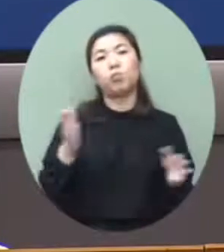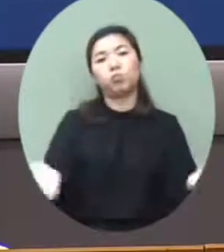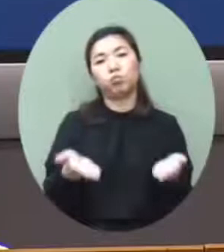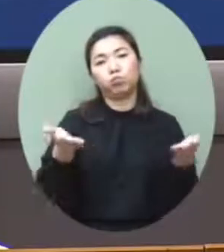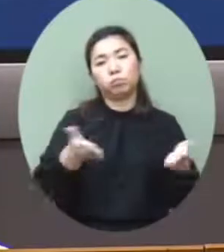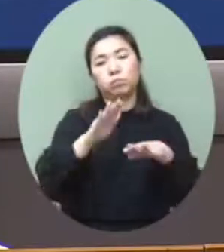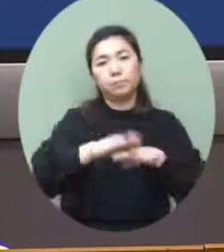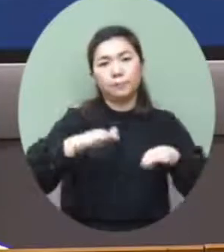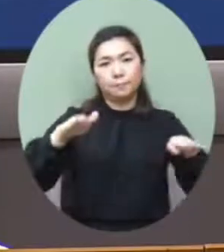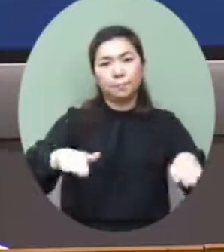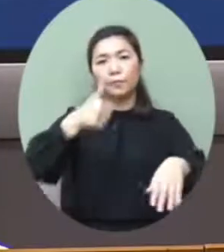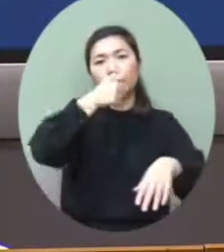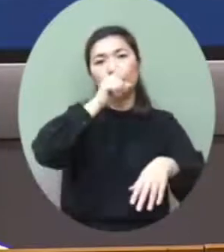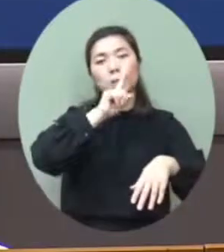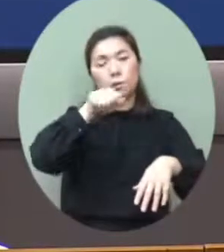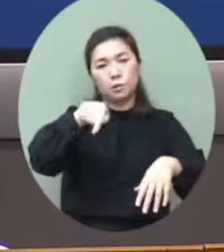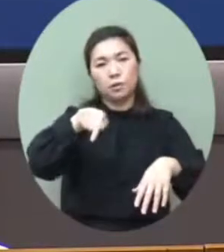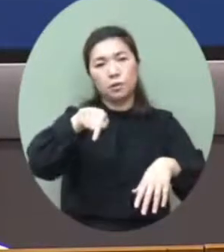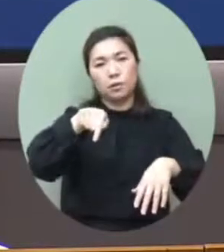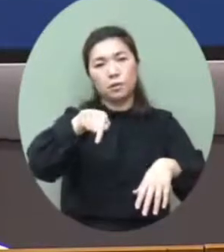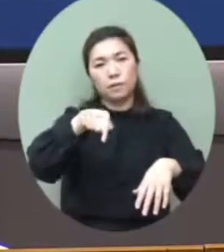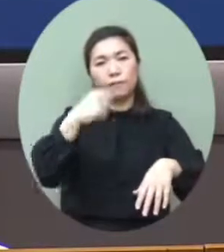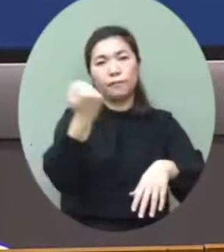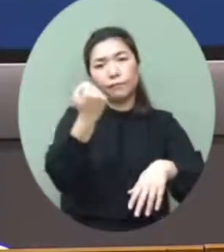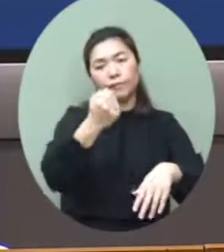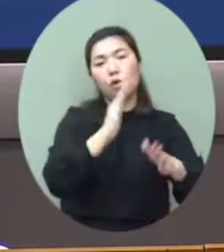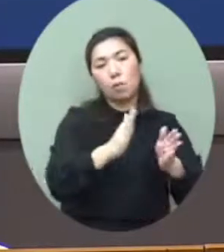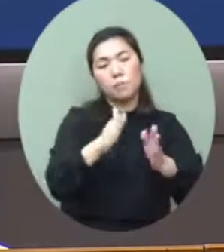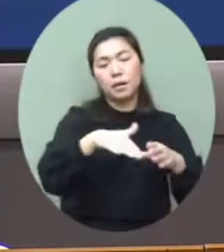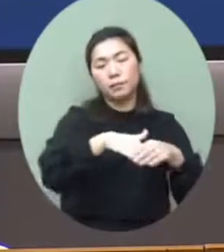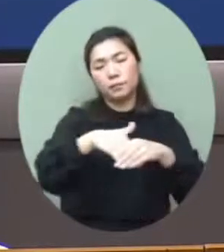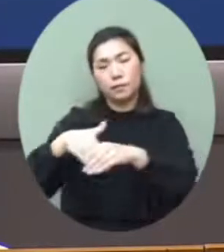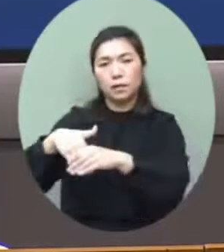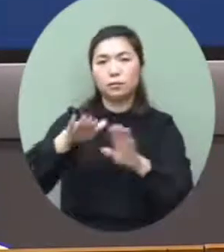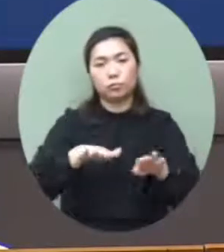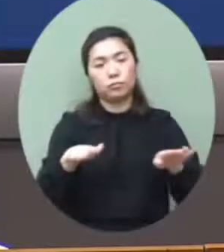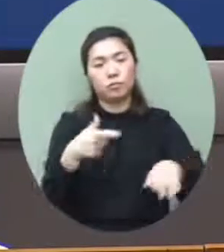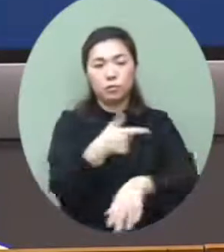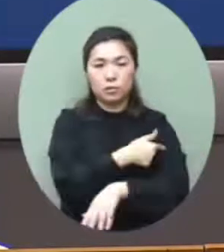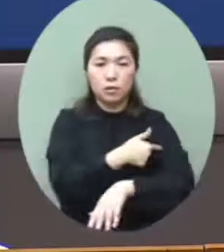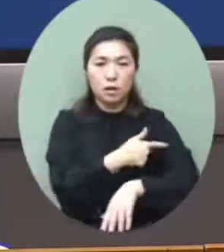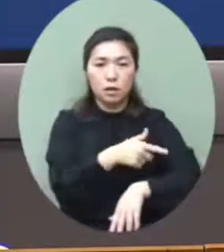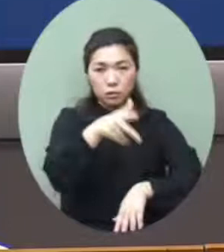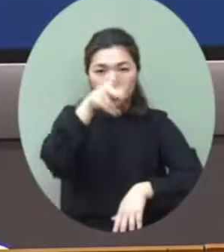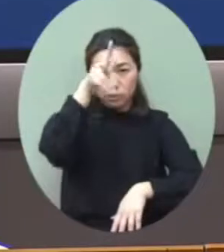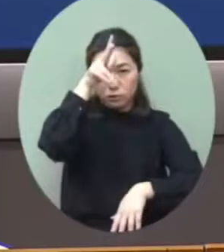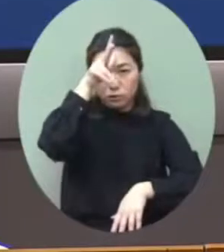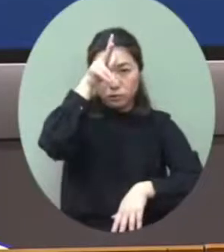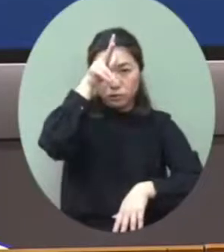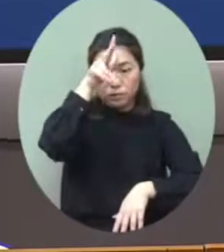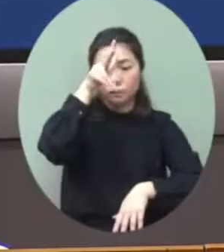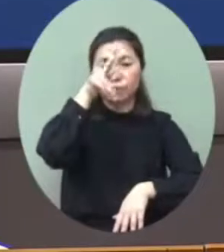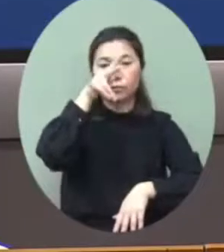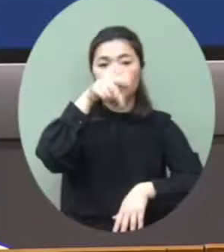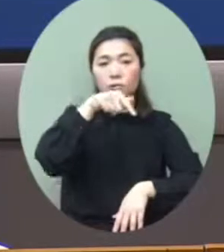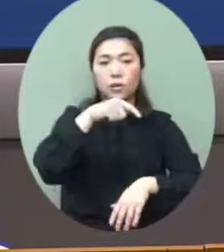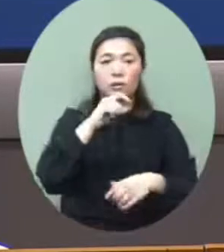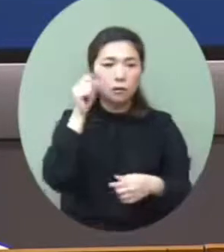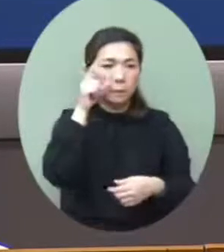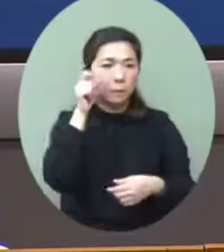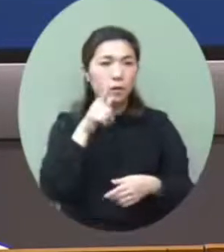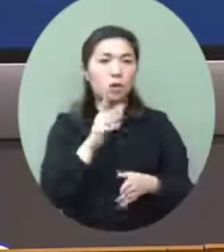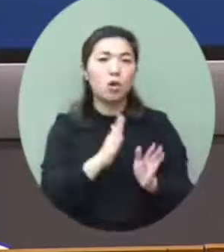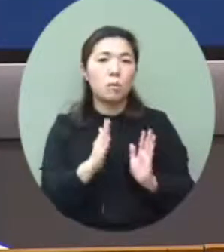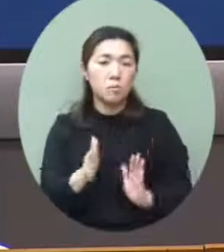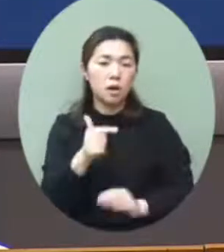90% over 90%. Among the secondary school children. I think this is a good thing to do. I encourage the parents to